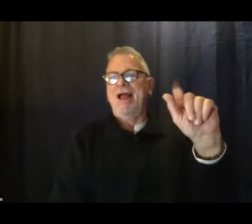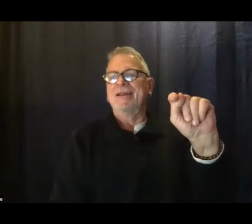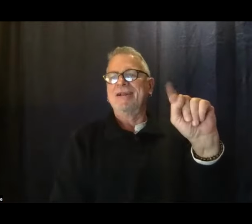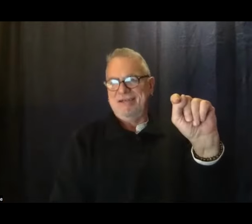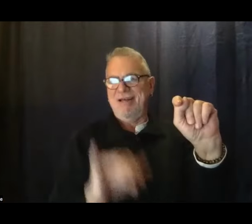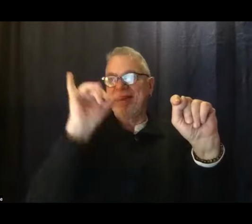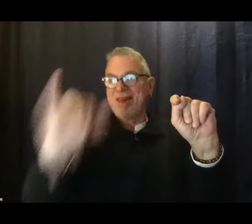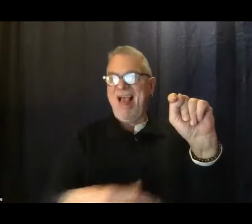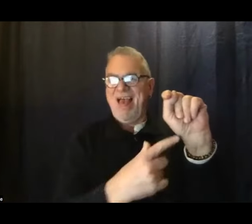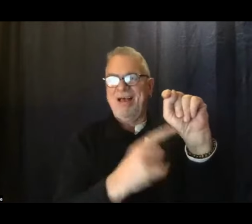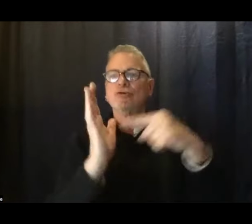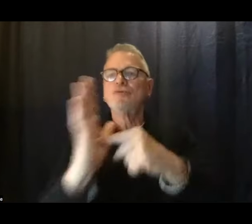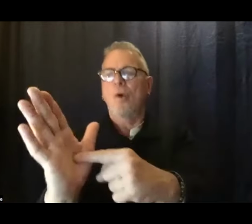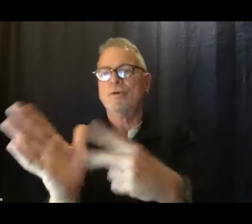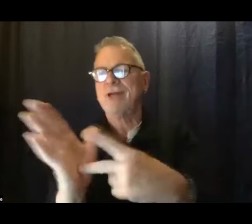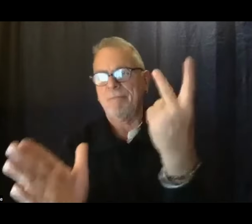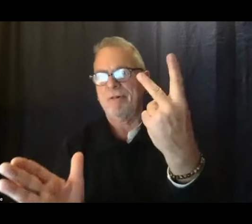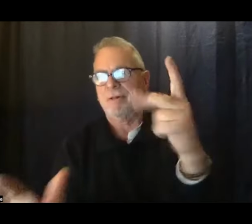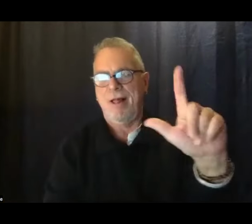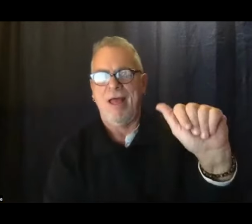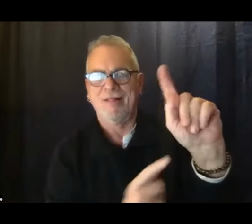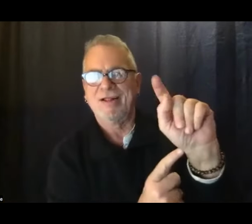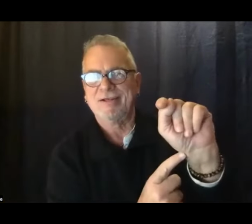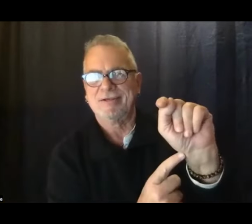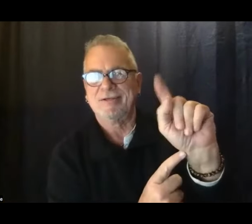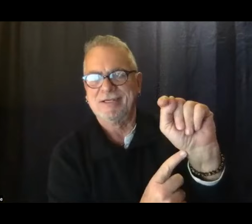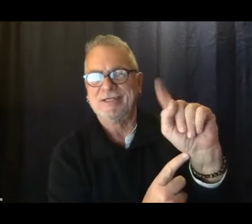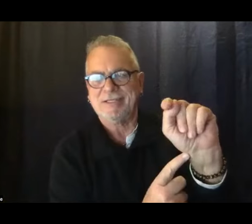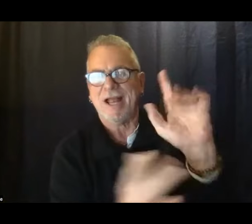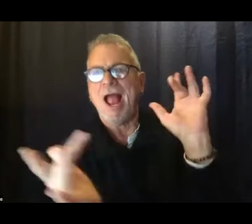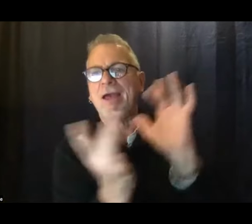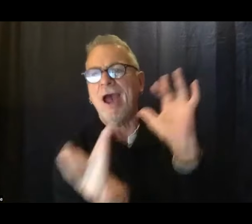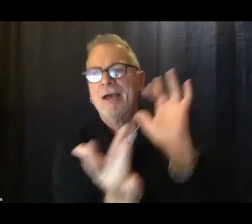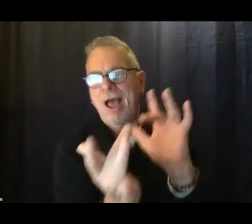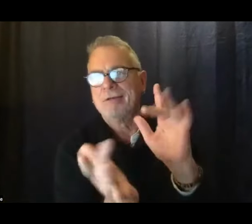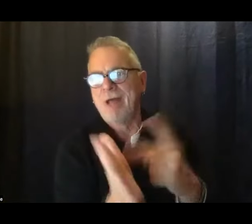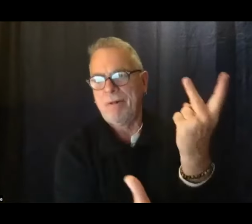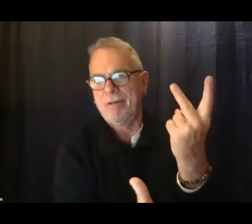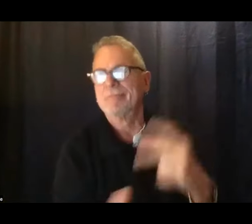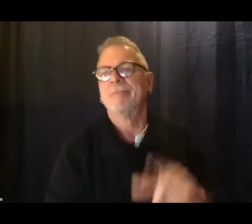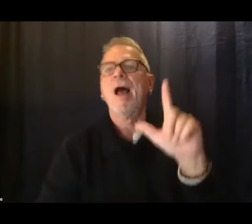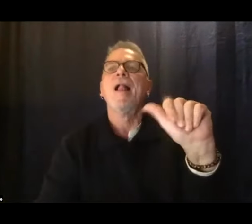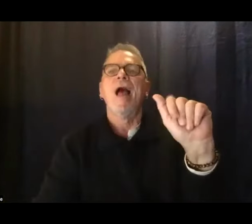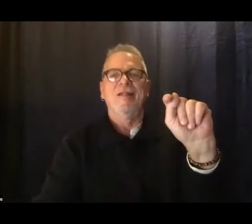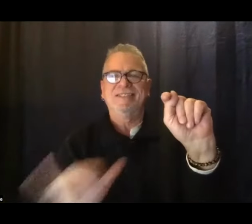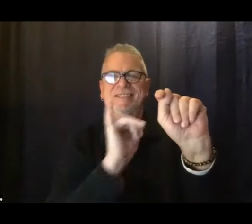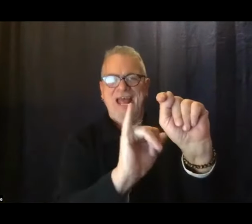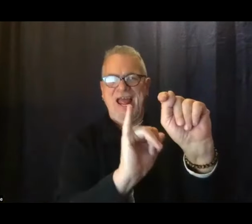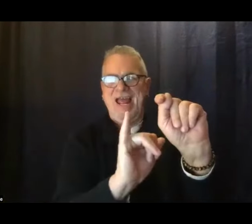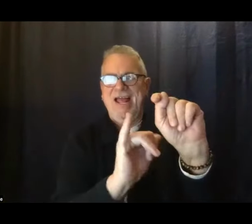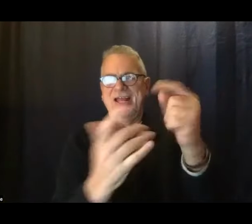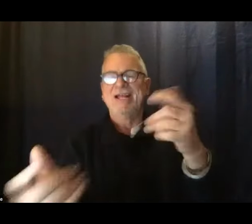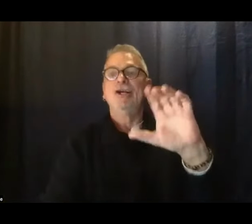Latte, L-A, double contact, T. Again, latte. You've got that